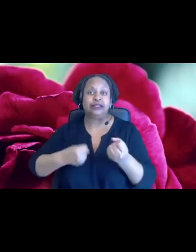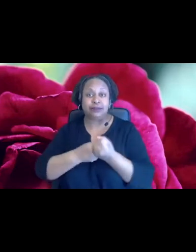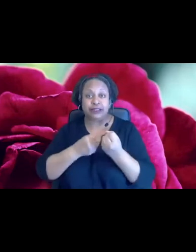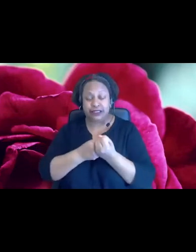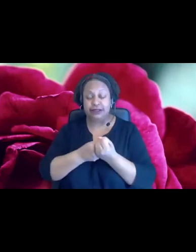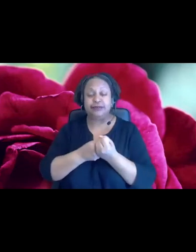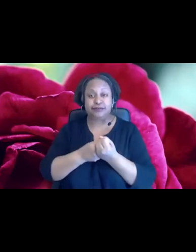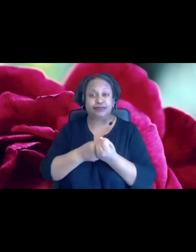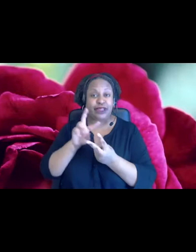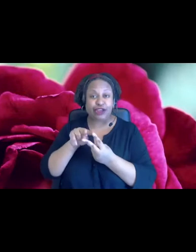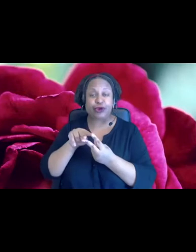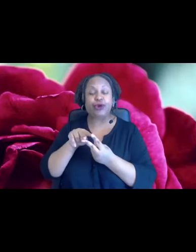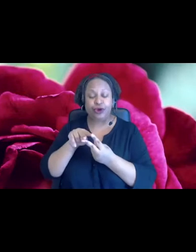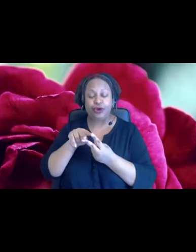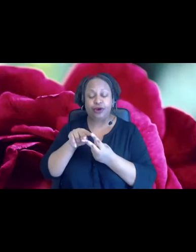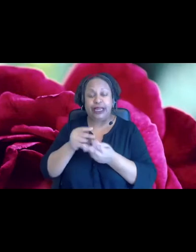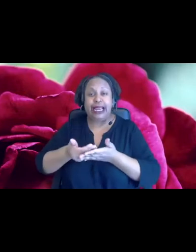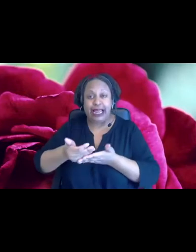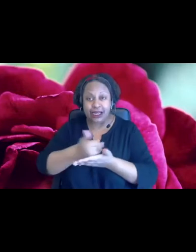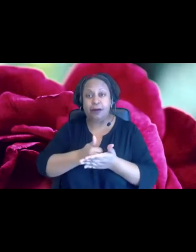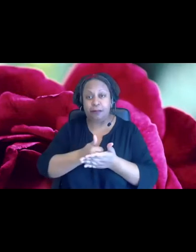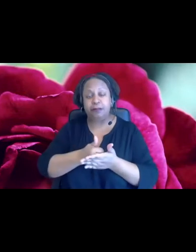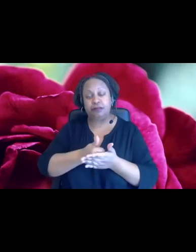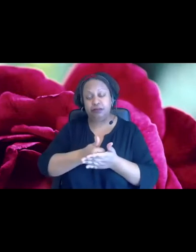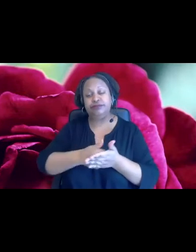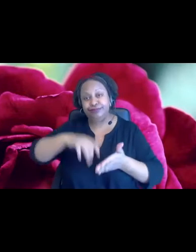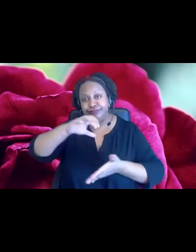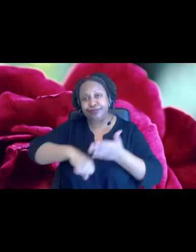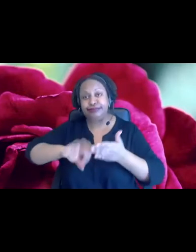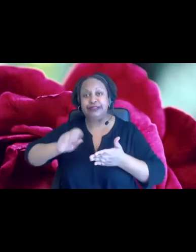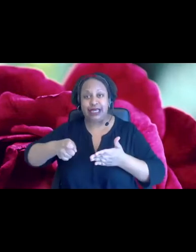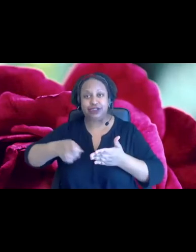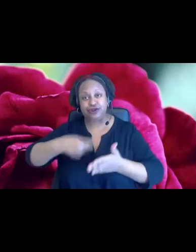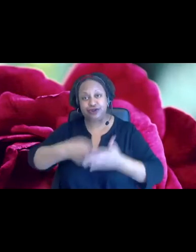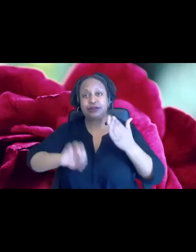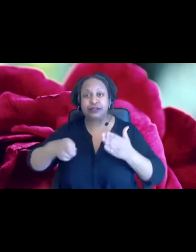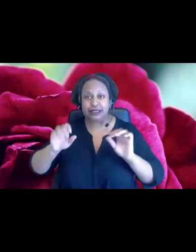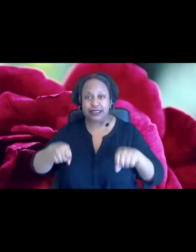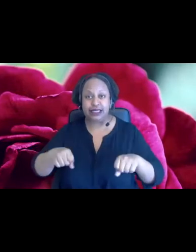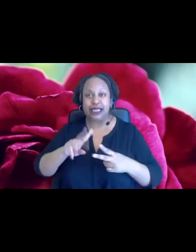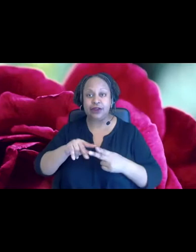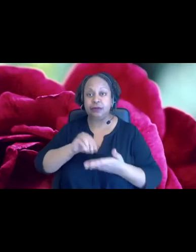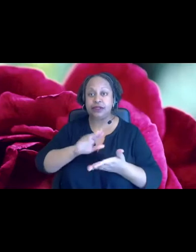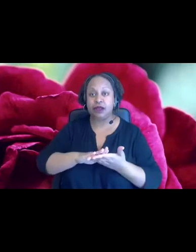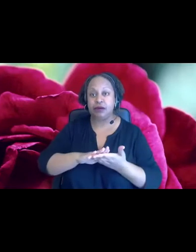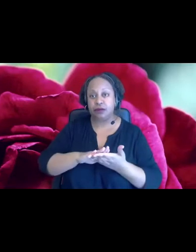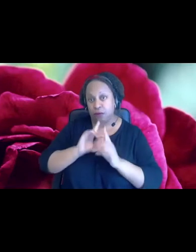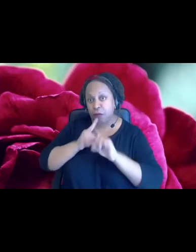be considered taxable income. And you could report that either as income or